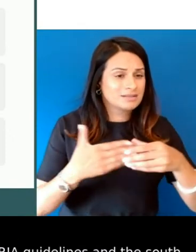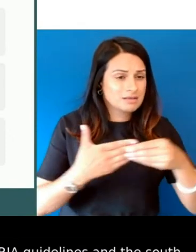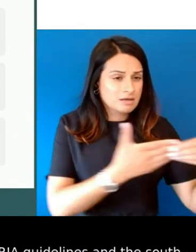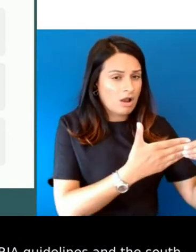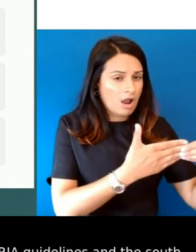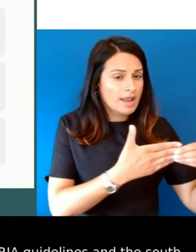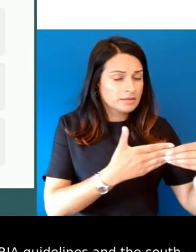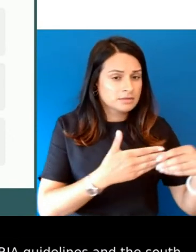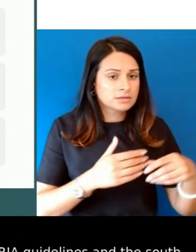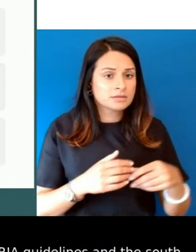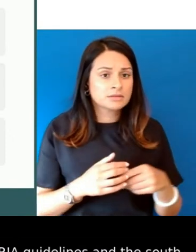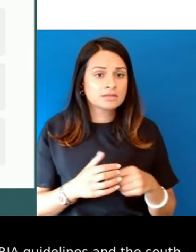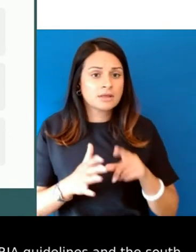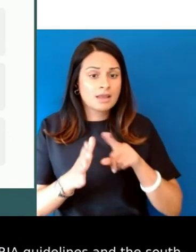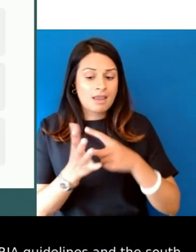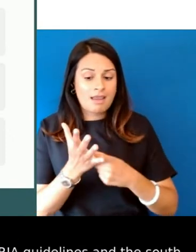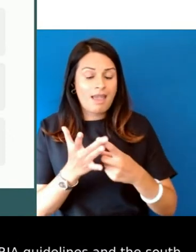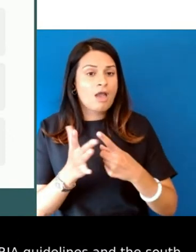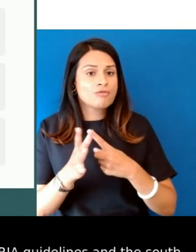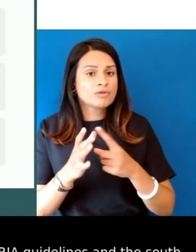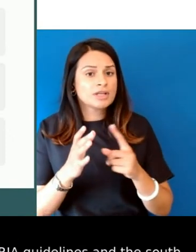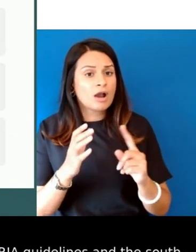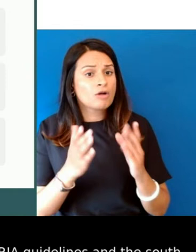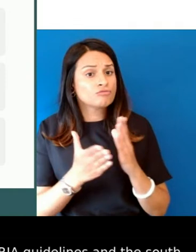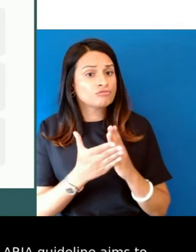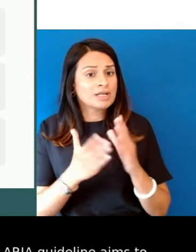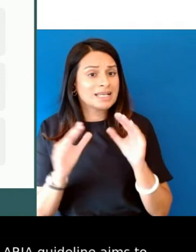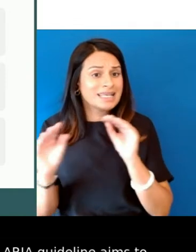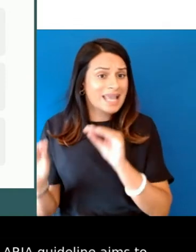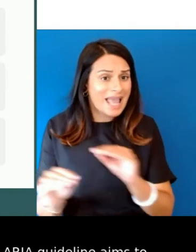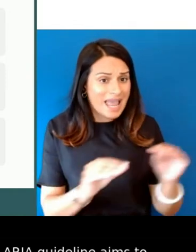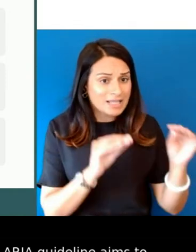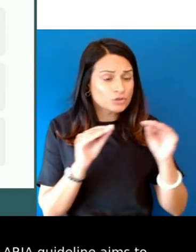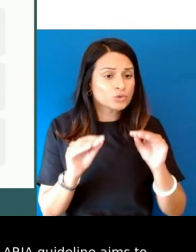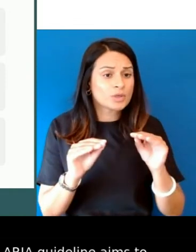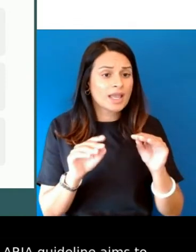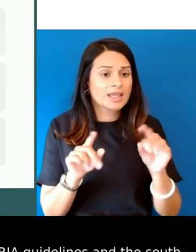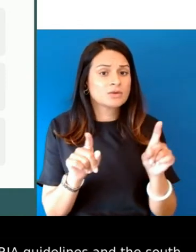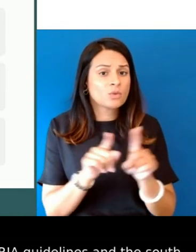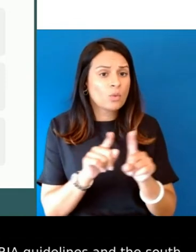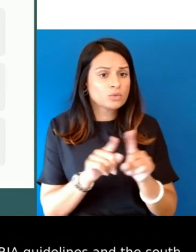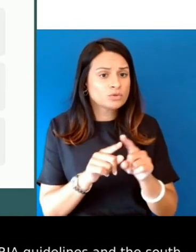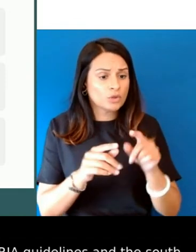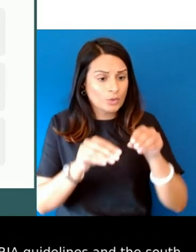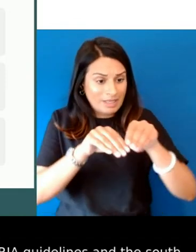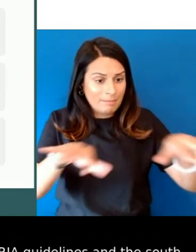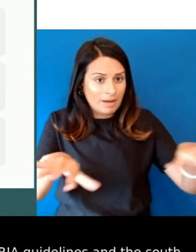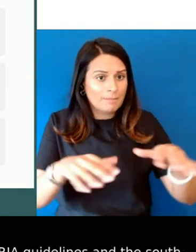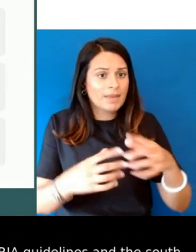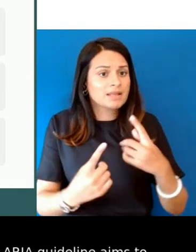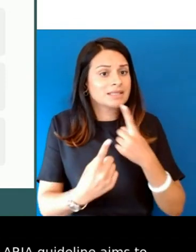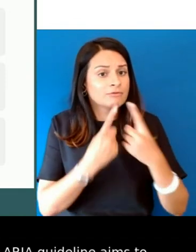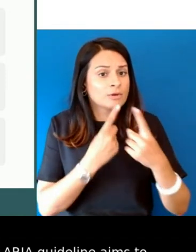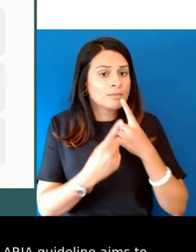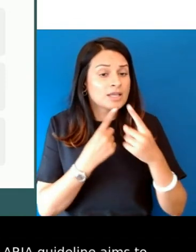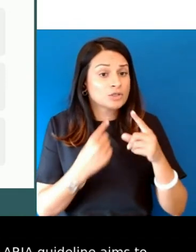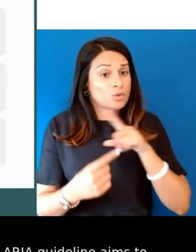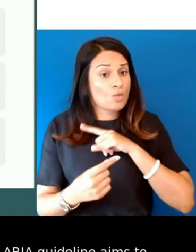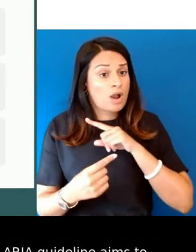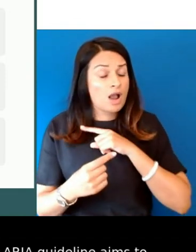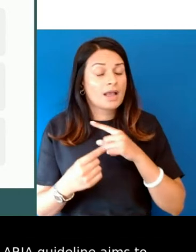guideline aims to educate and implement evidence-based management and it looks at the conjunction between rhinitis and asthma